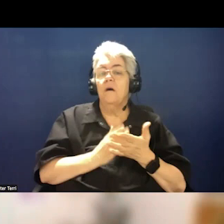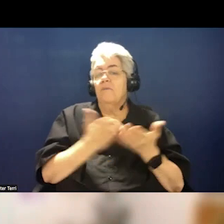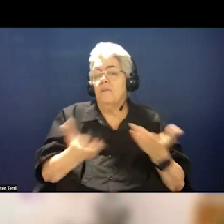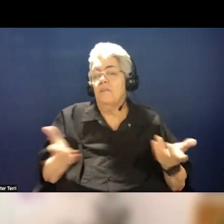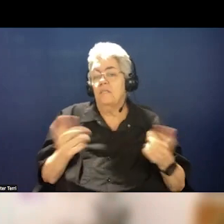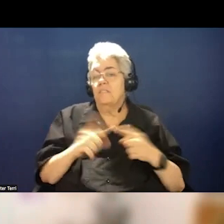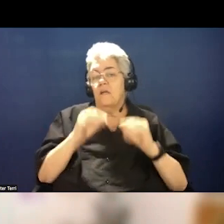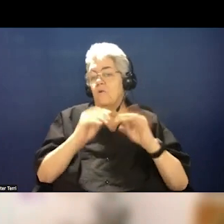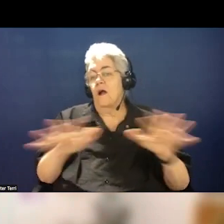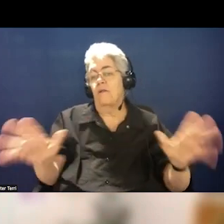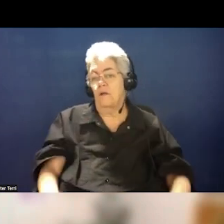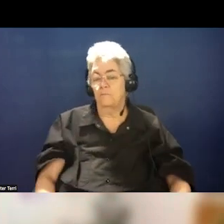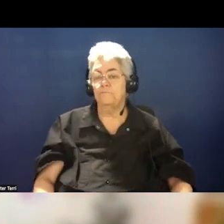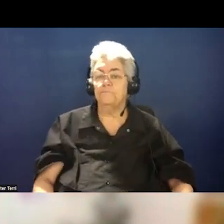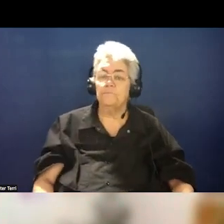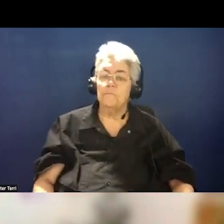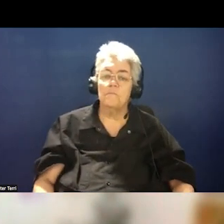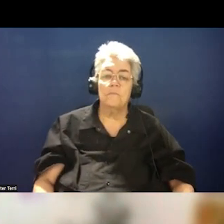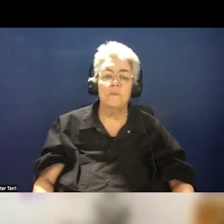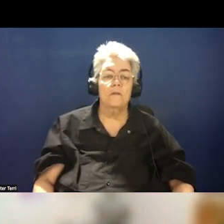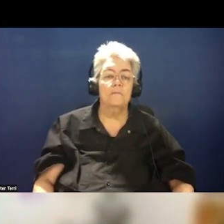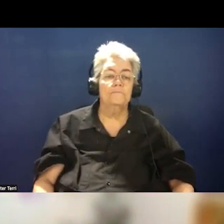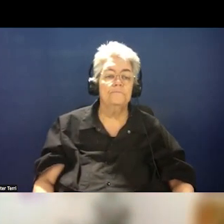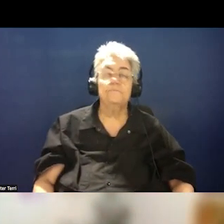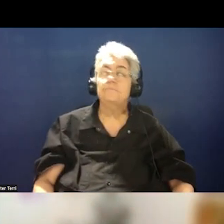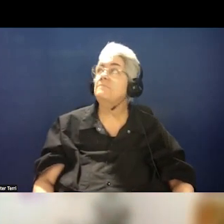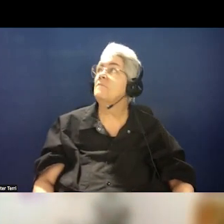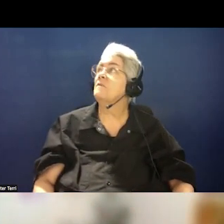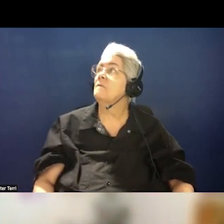actually out there. Next slide, please.